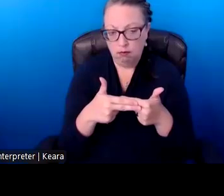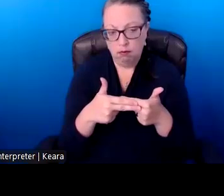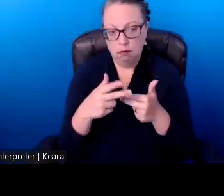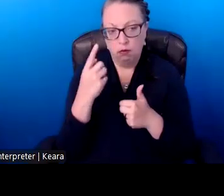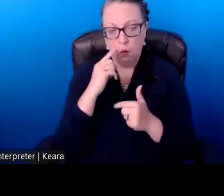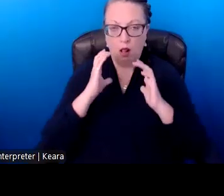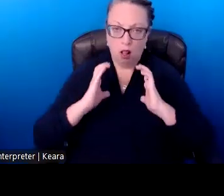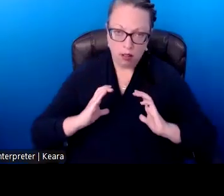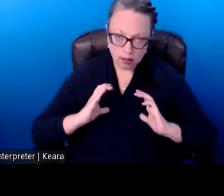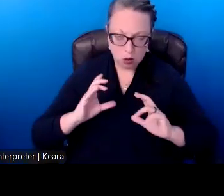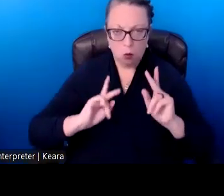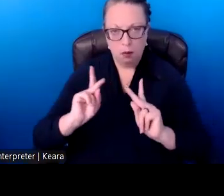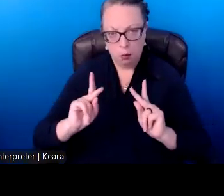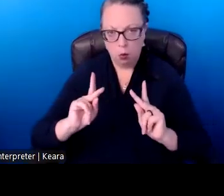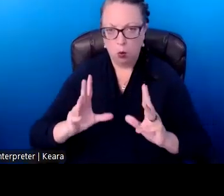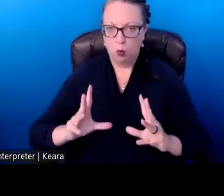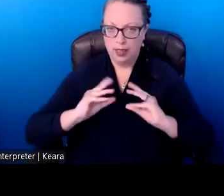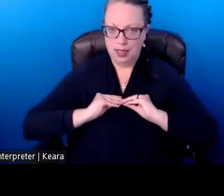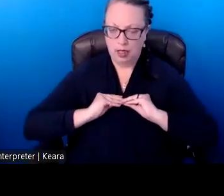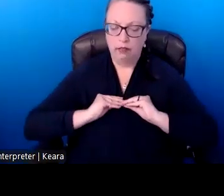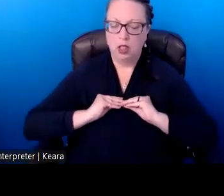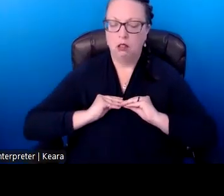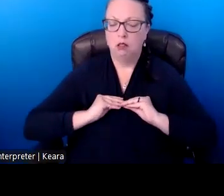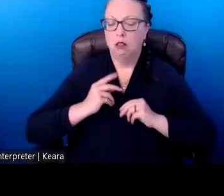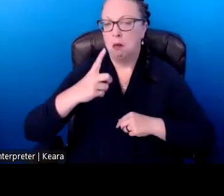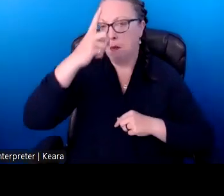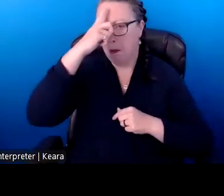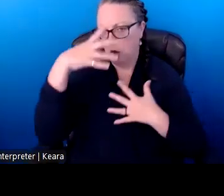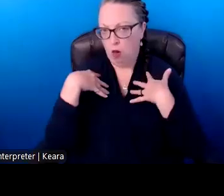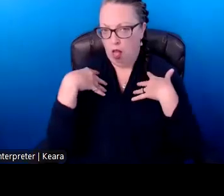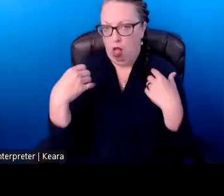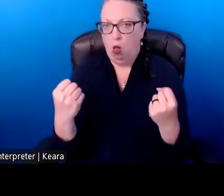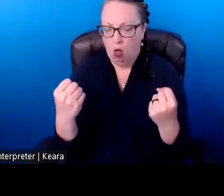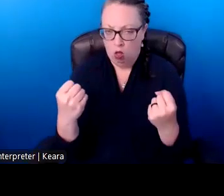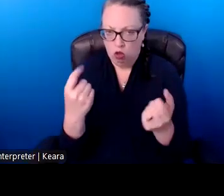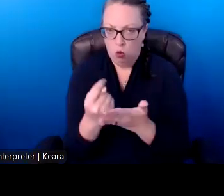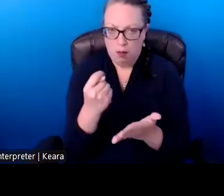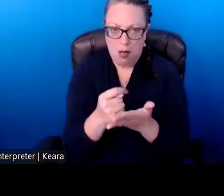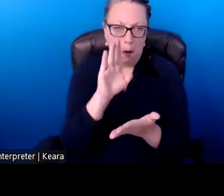clients or people receiving mental health treatment by age group. As you can see,